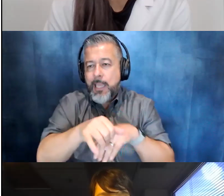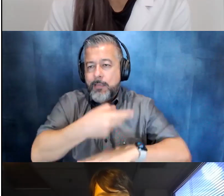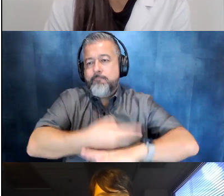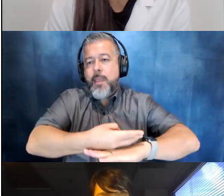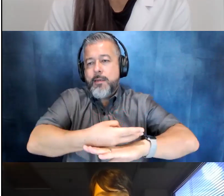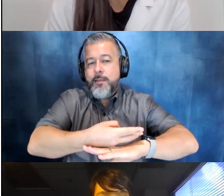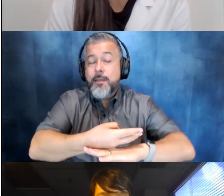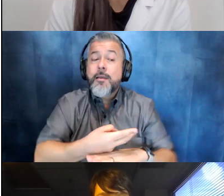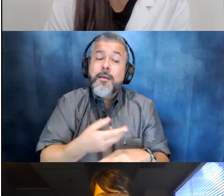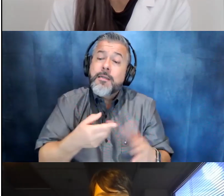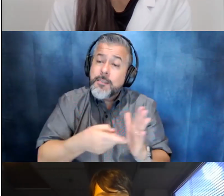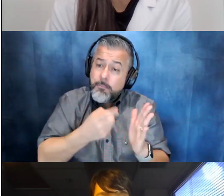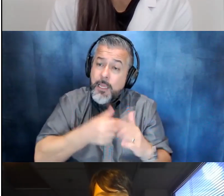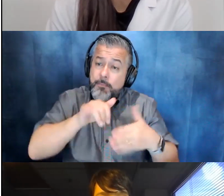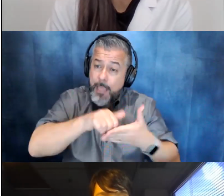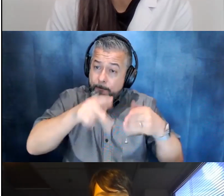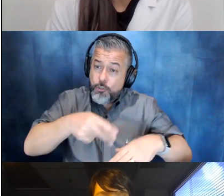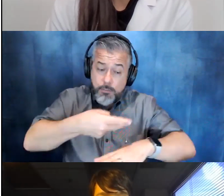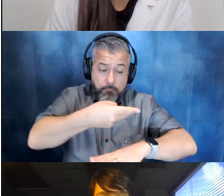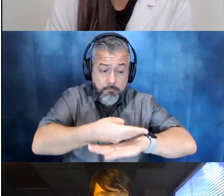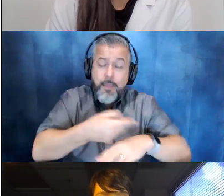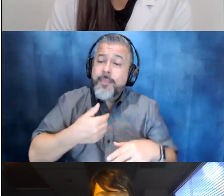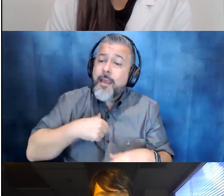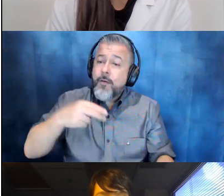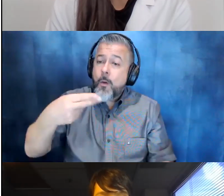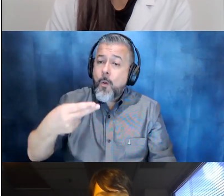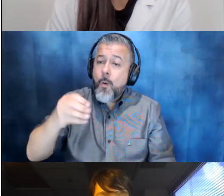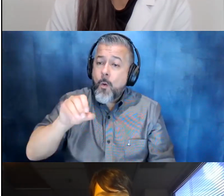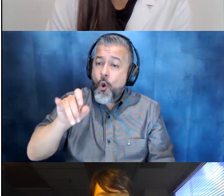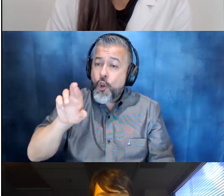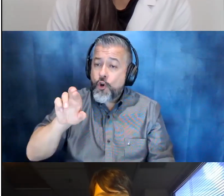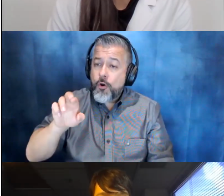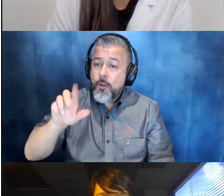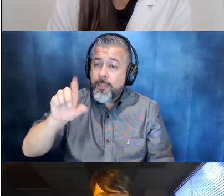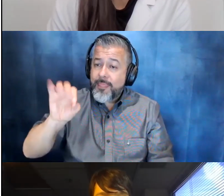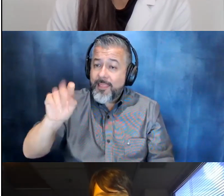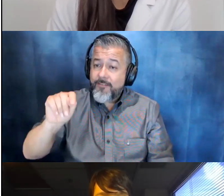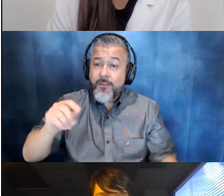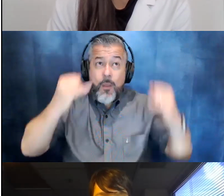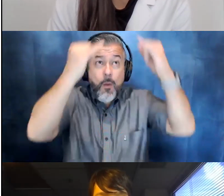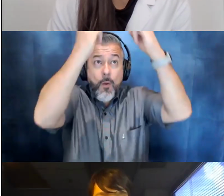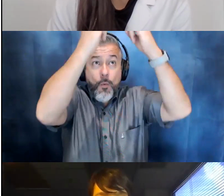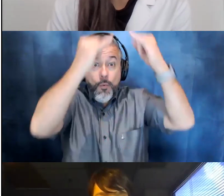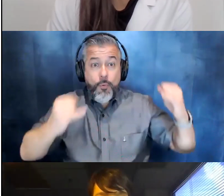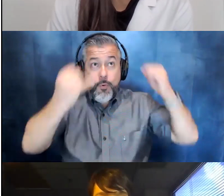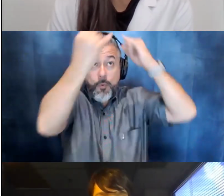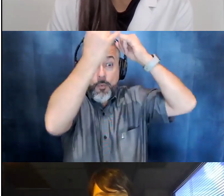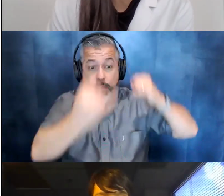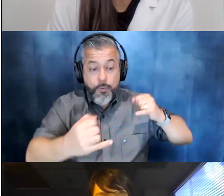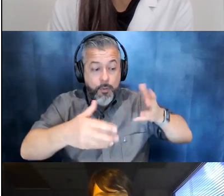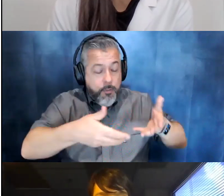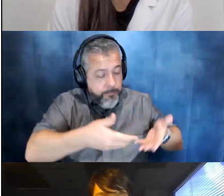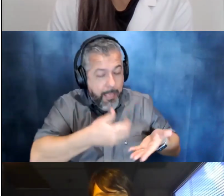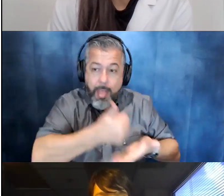to wheelchairs with a Hoyer lift. If that has been explored, that, you know, that's a